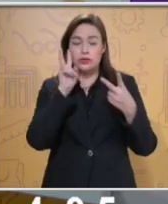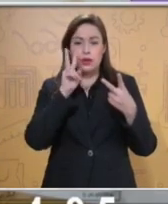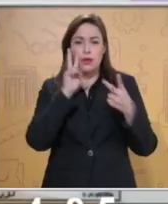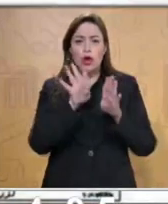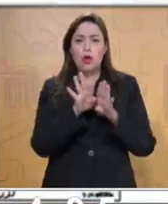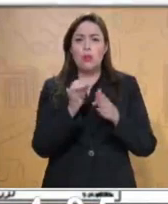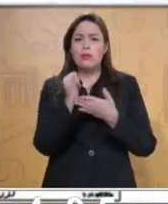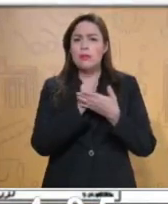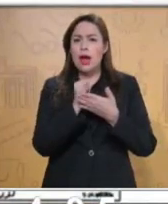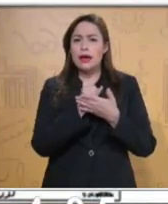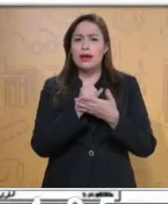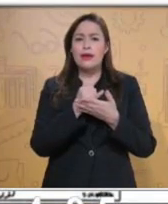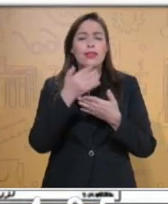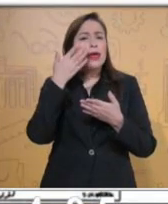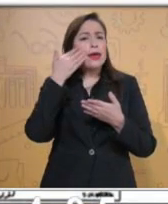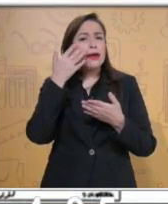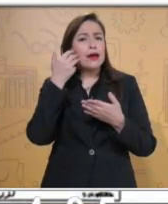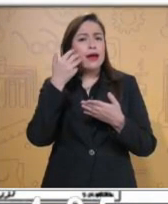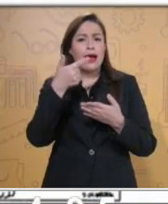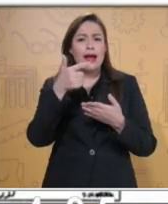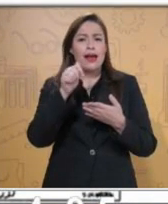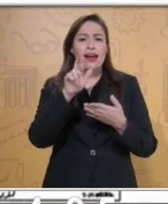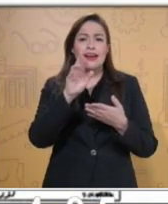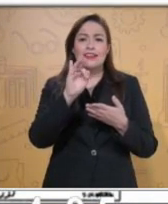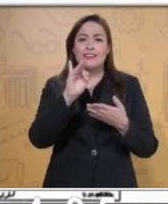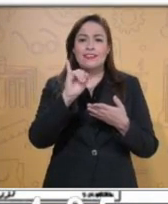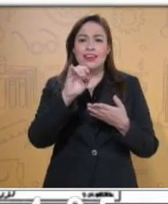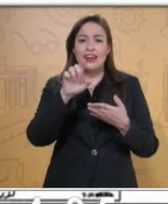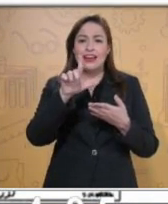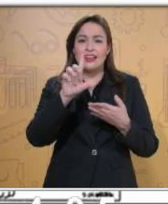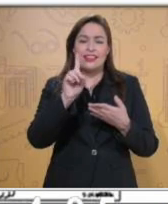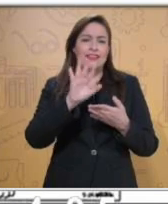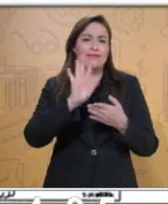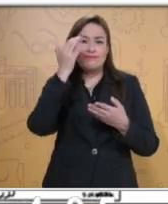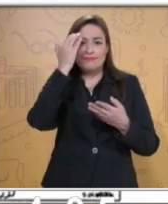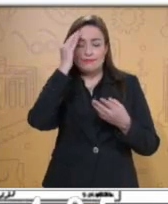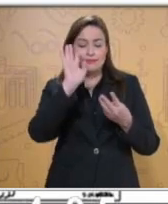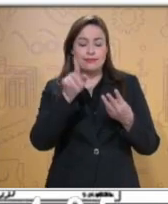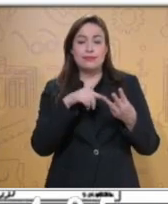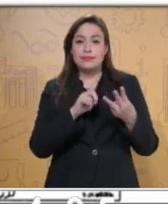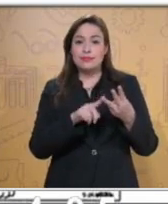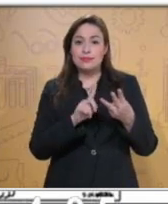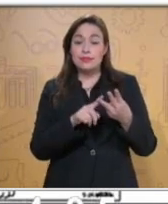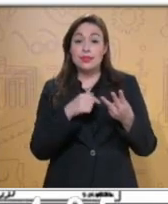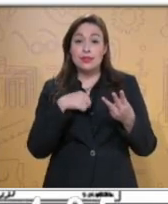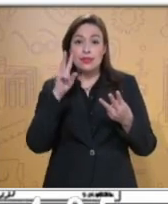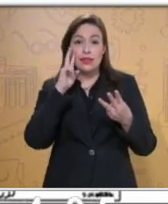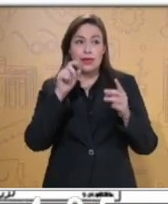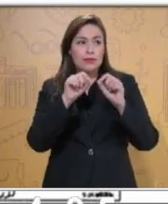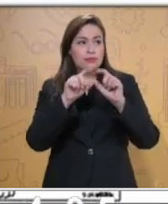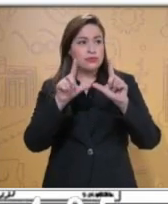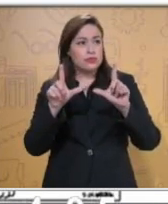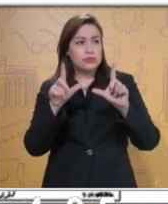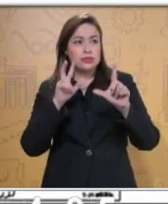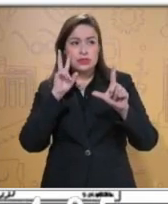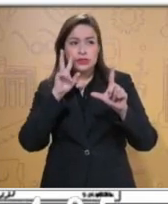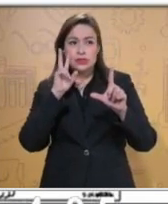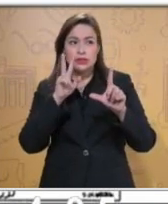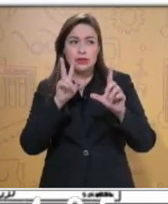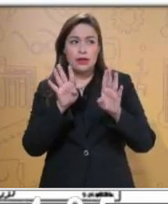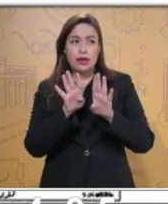about Garfield, a very popular comic strip. And in the last one, we have a comic strip about Calvin and